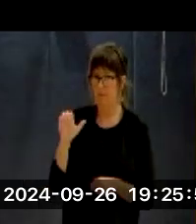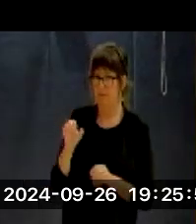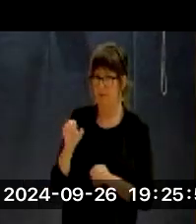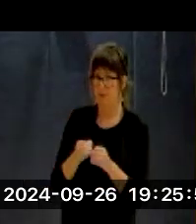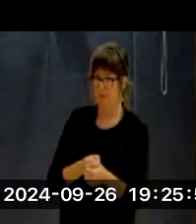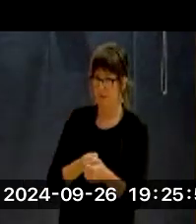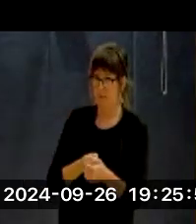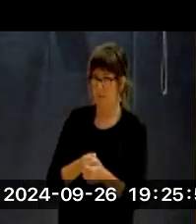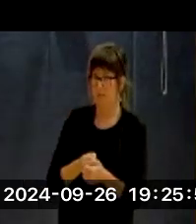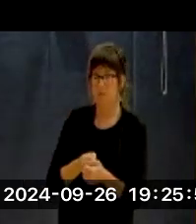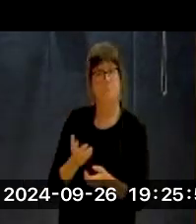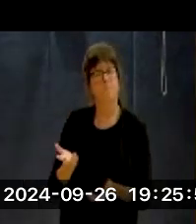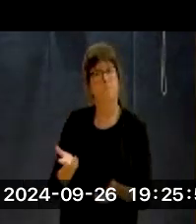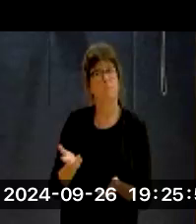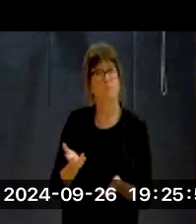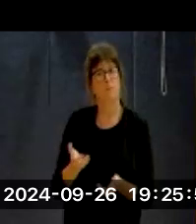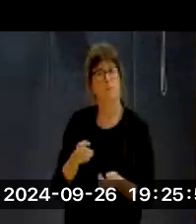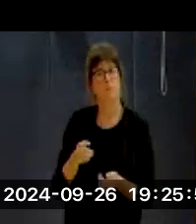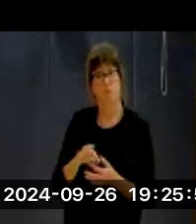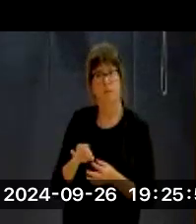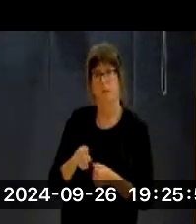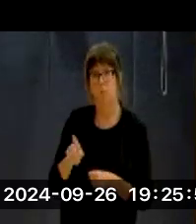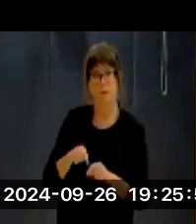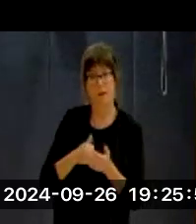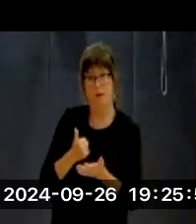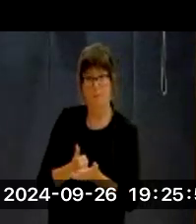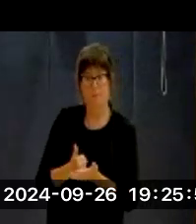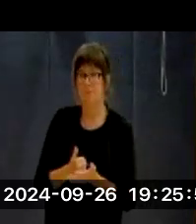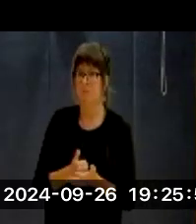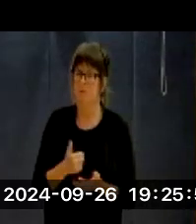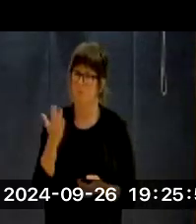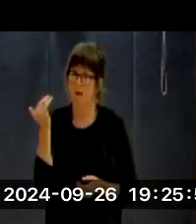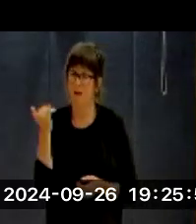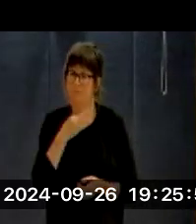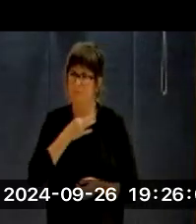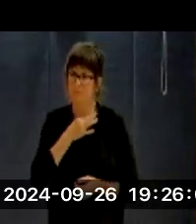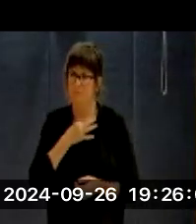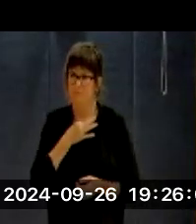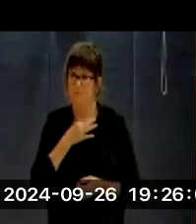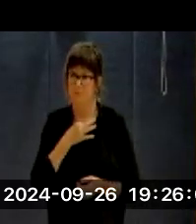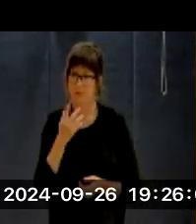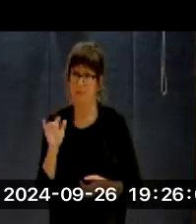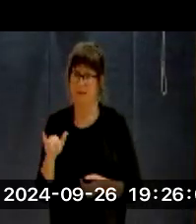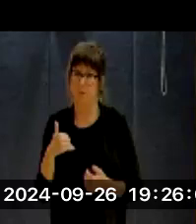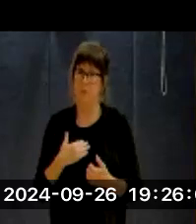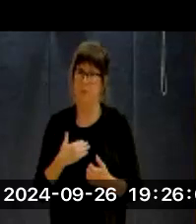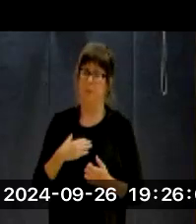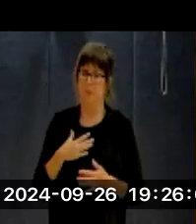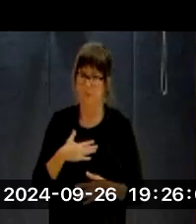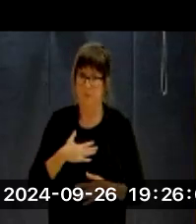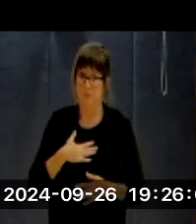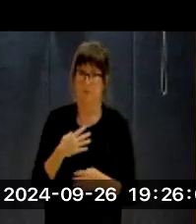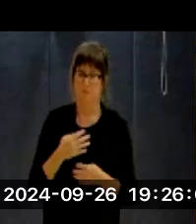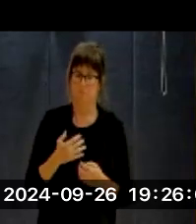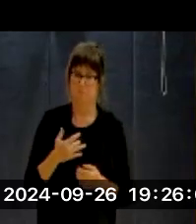office, and that you say you can't help, I wanted to know why, because that was really emotionally, sort of got